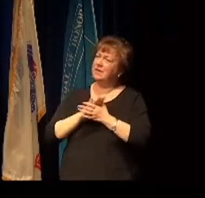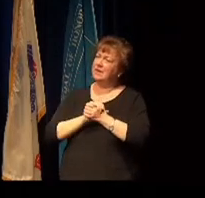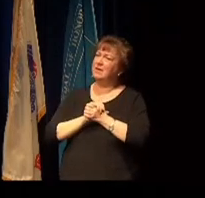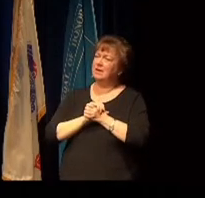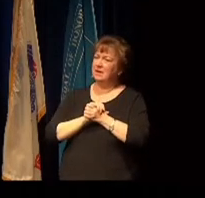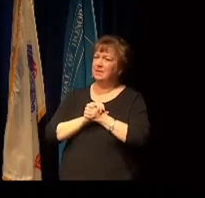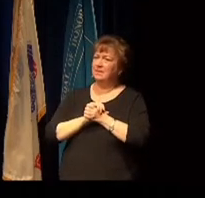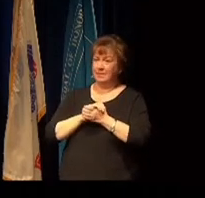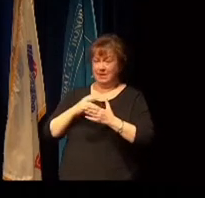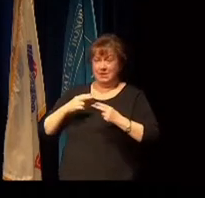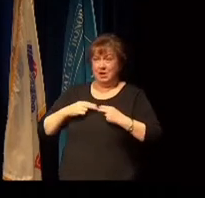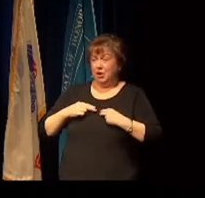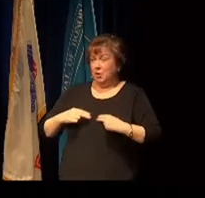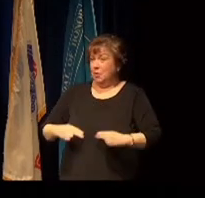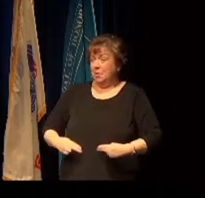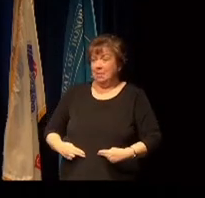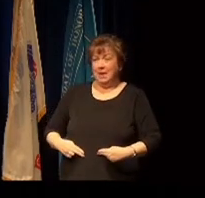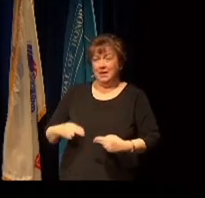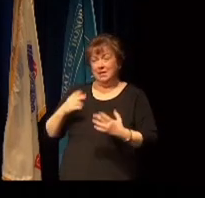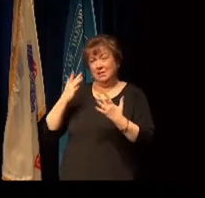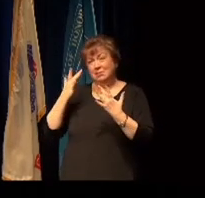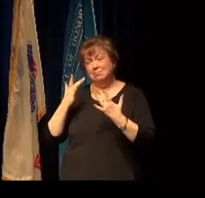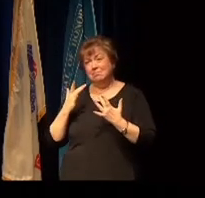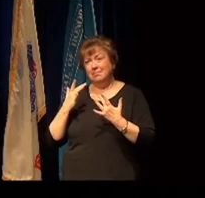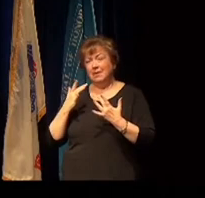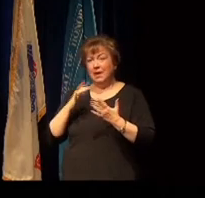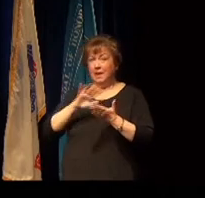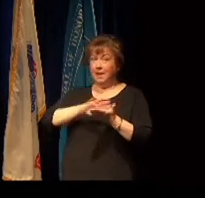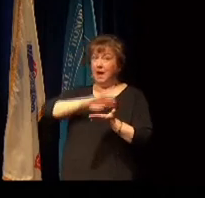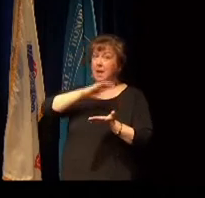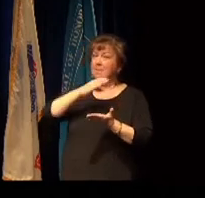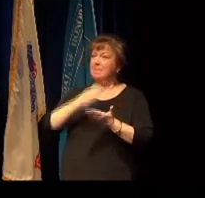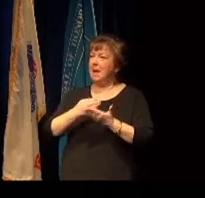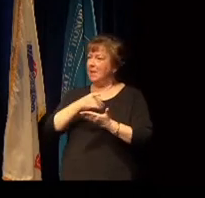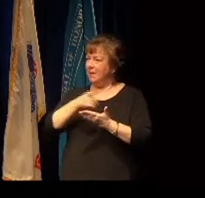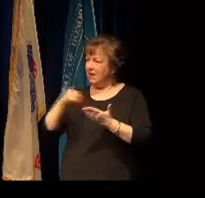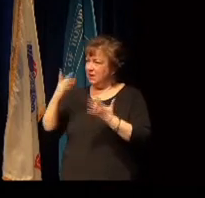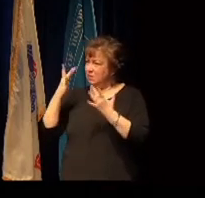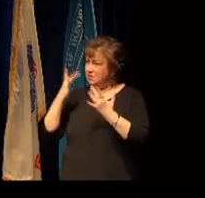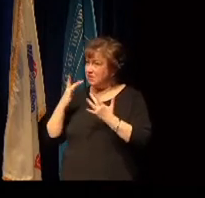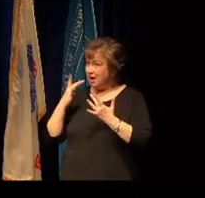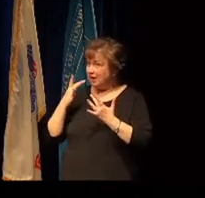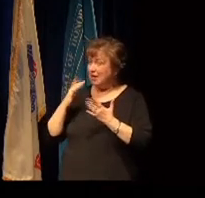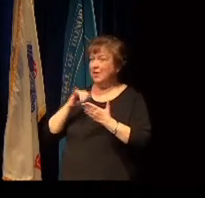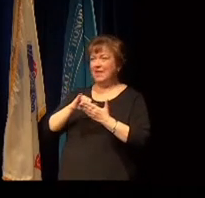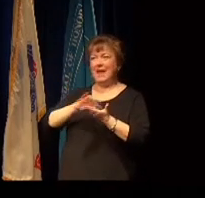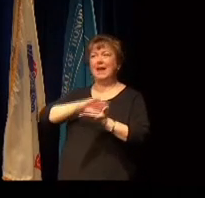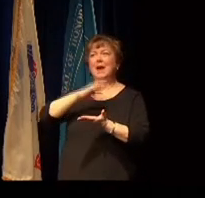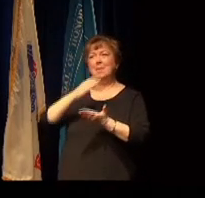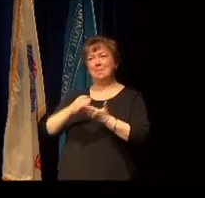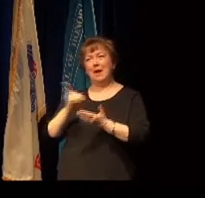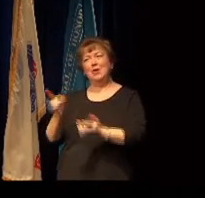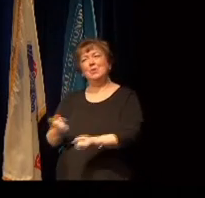human. Because to the degree that you sorrow, it's to the degree that you love that